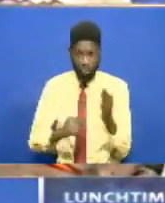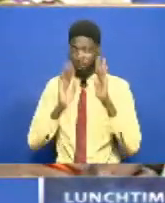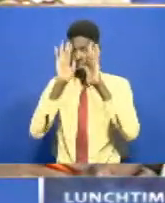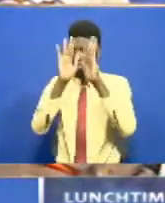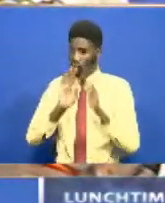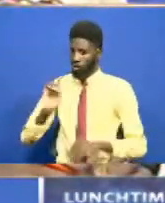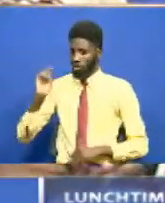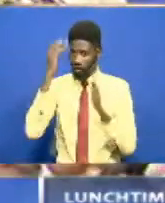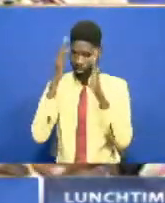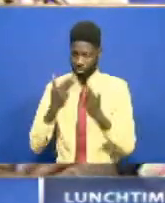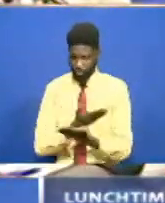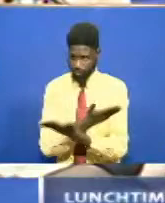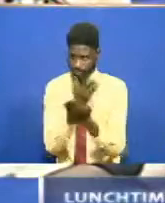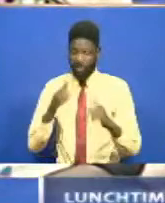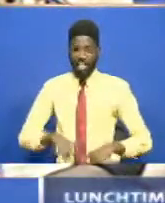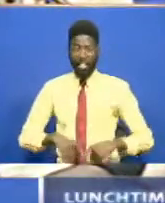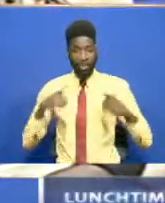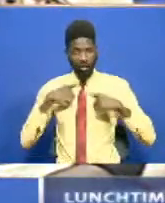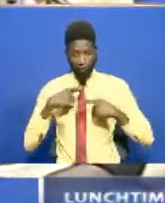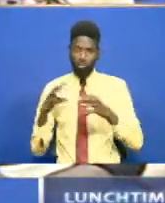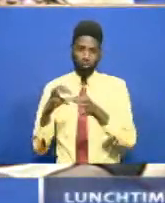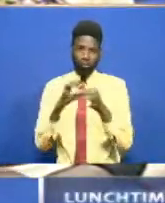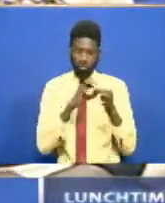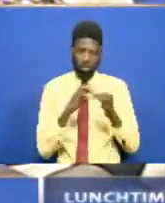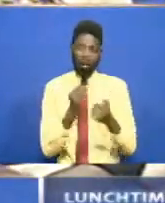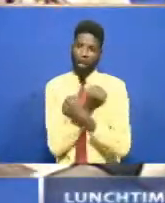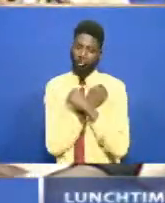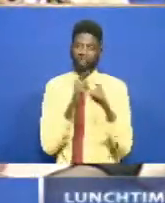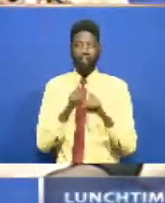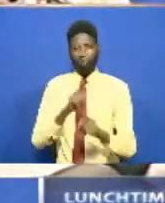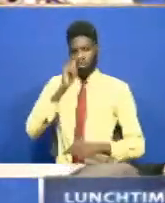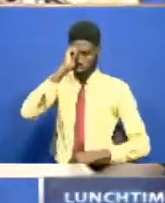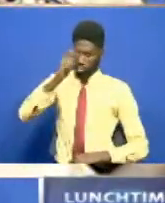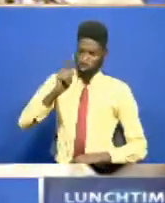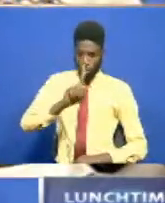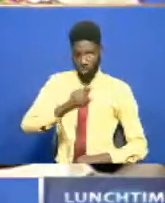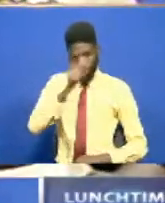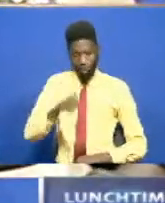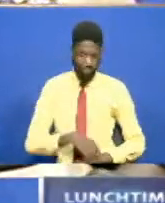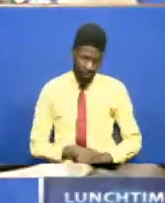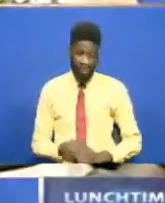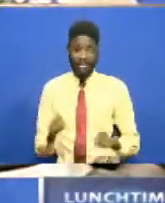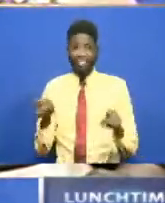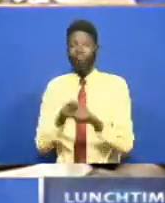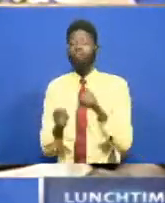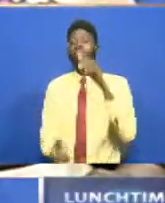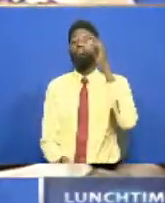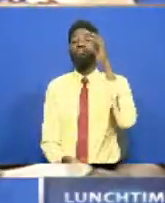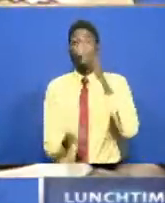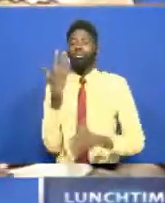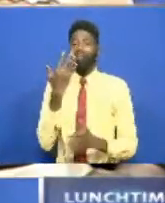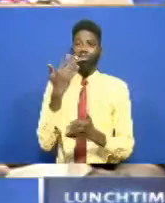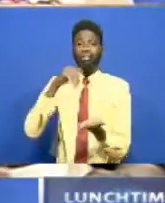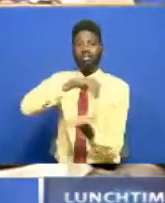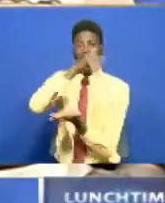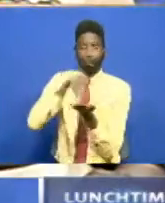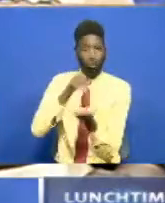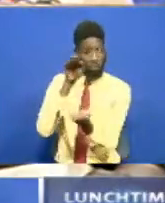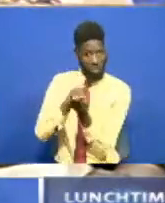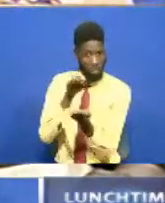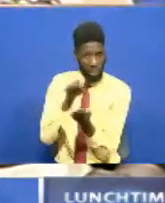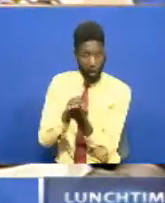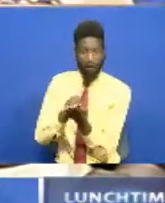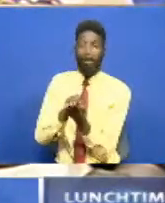unity, love, and in respect for one another. He has just opened a cash center that has been established by the Central Bank of